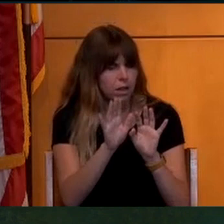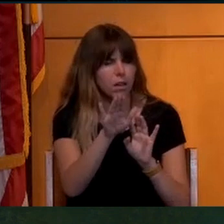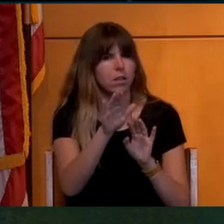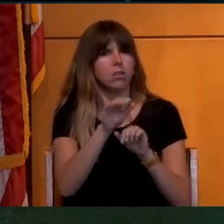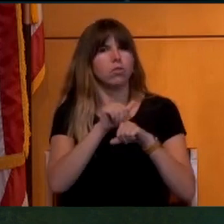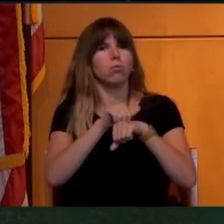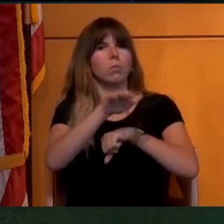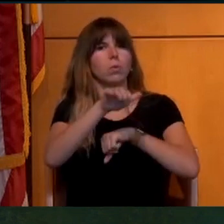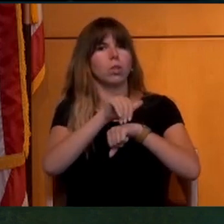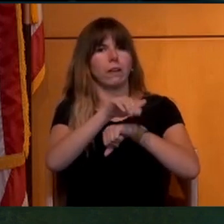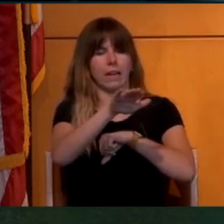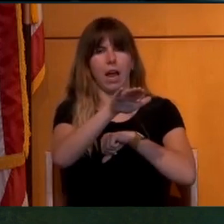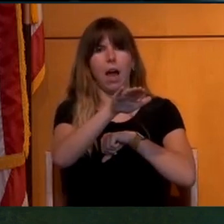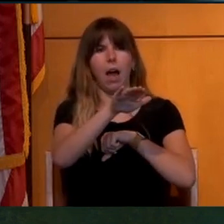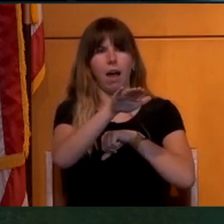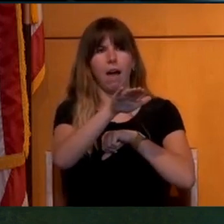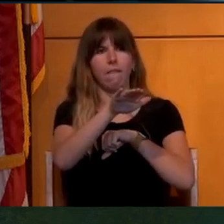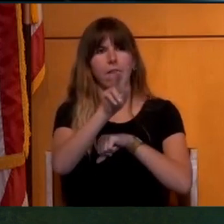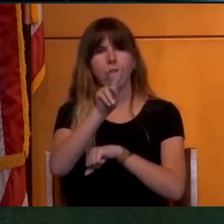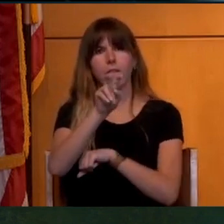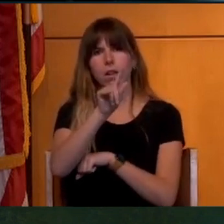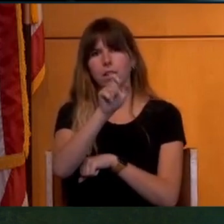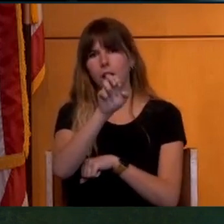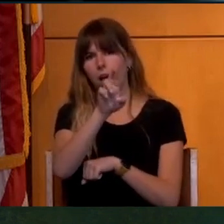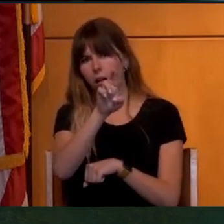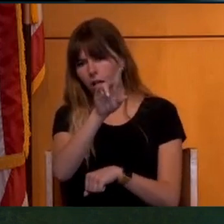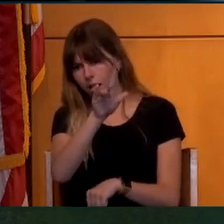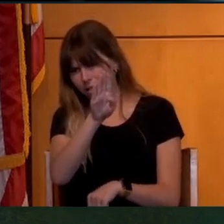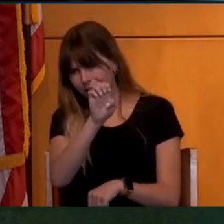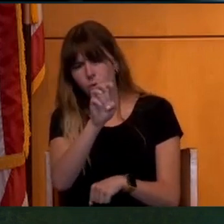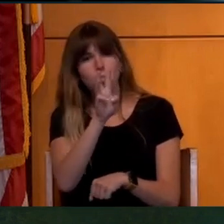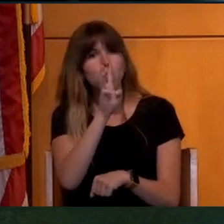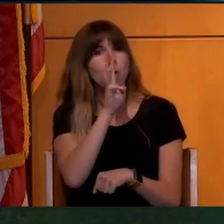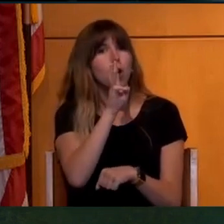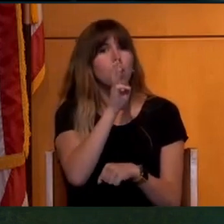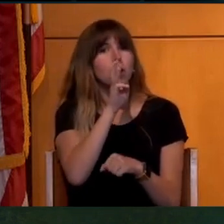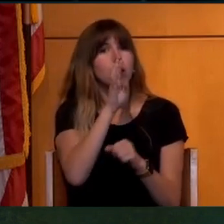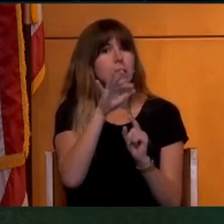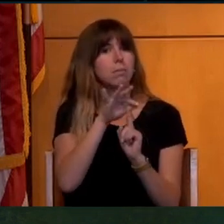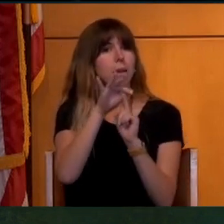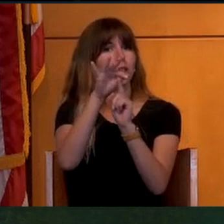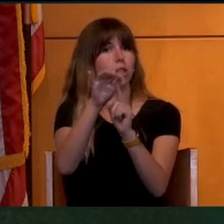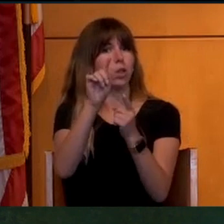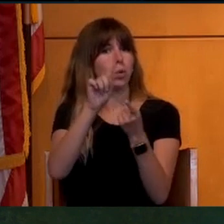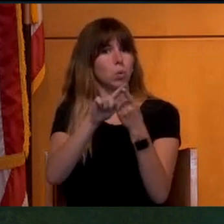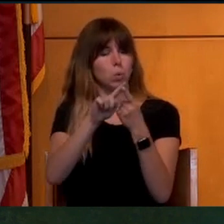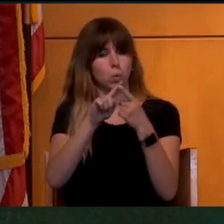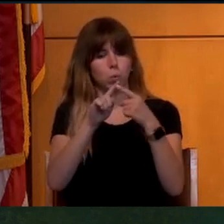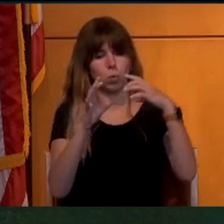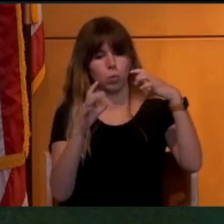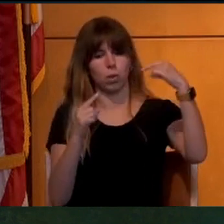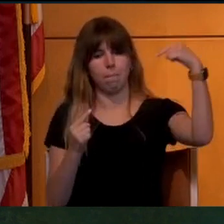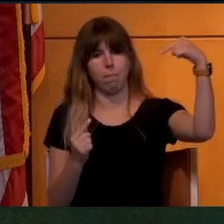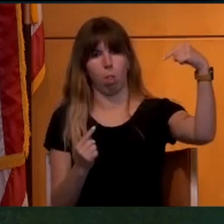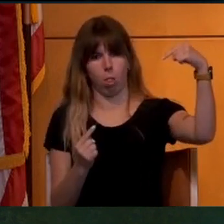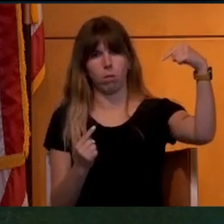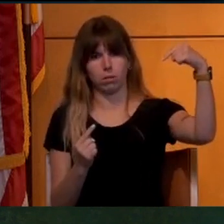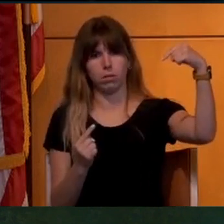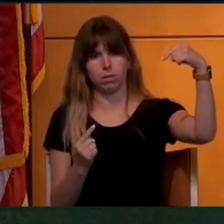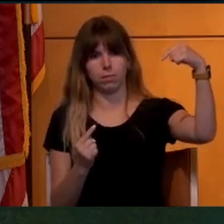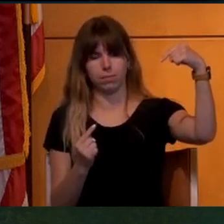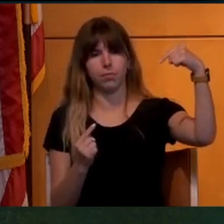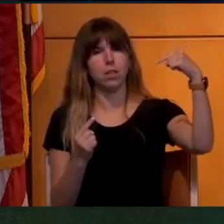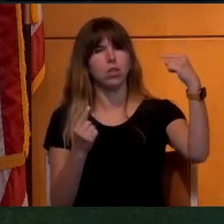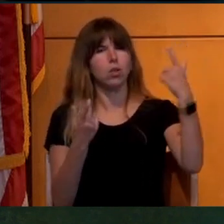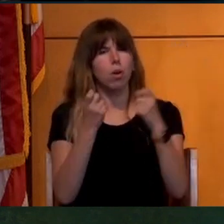Distribution of volatiles and water, especially at the poles, to understand the origin of water.